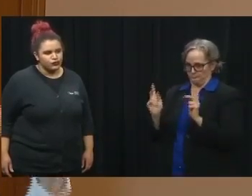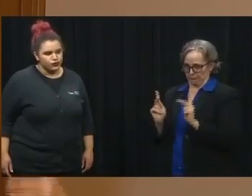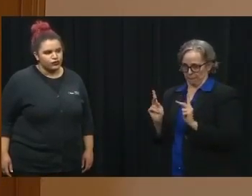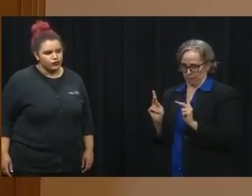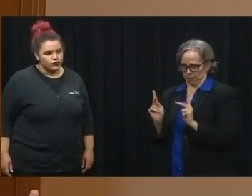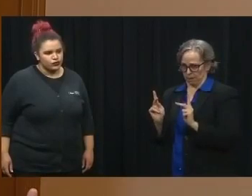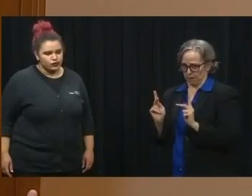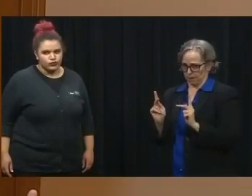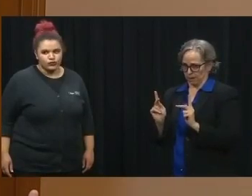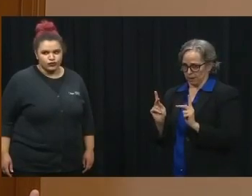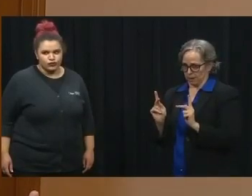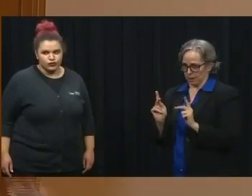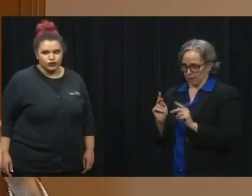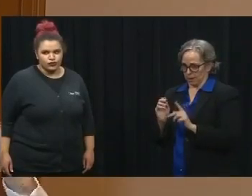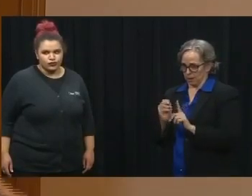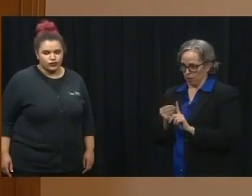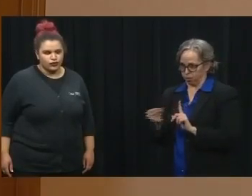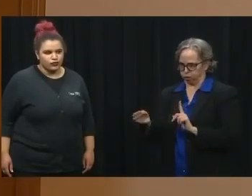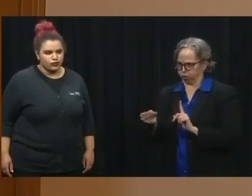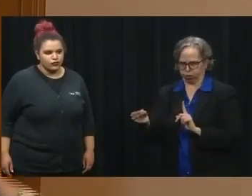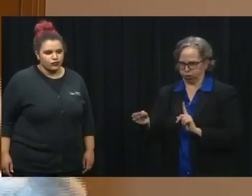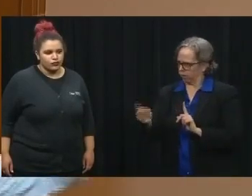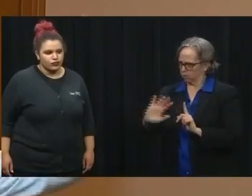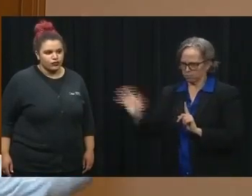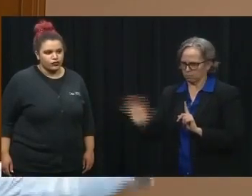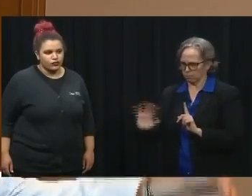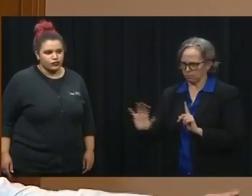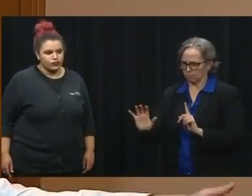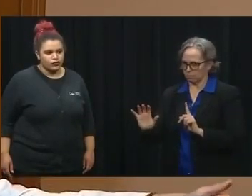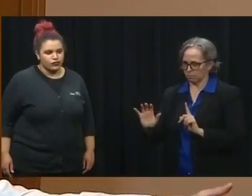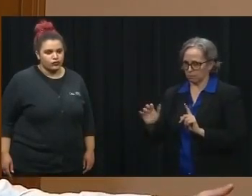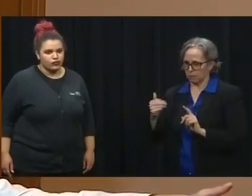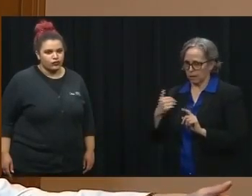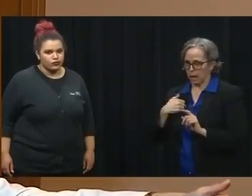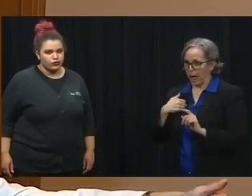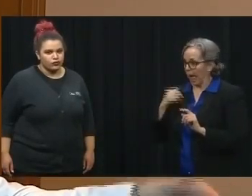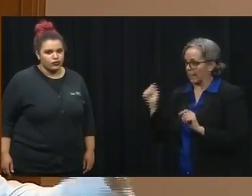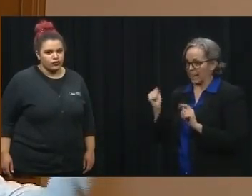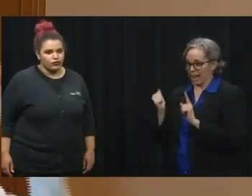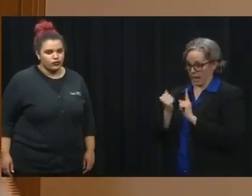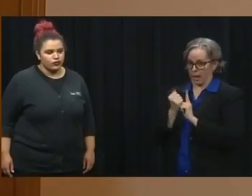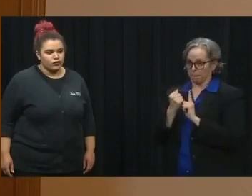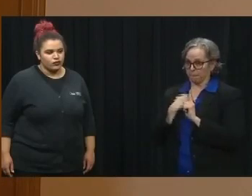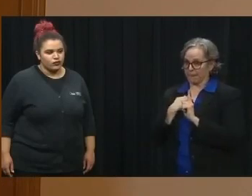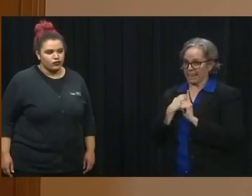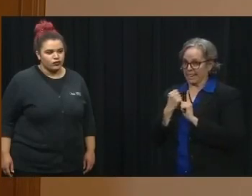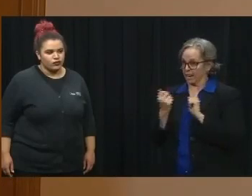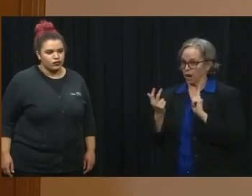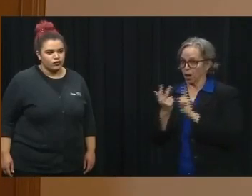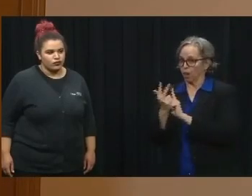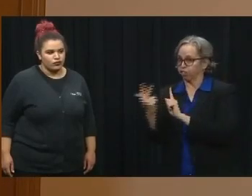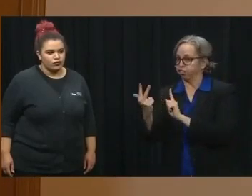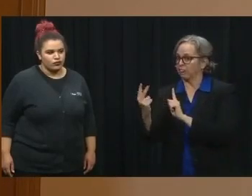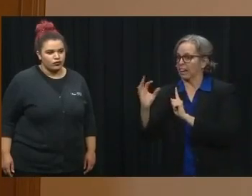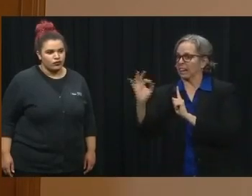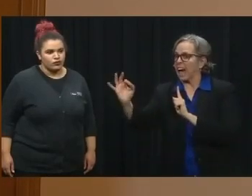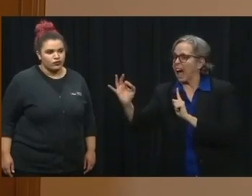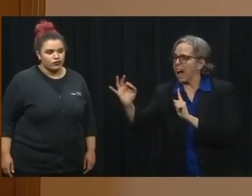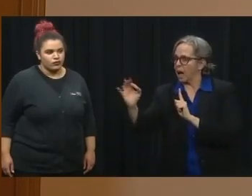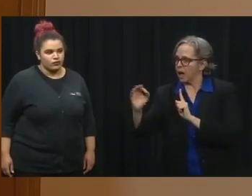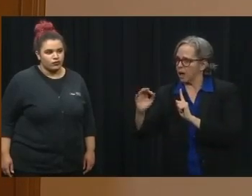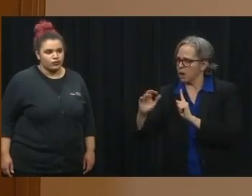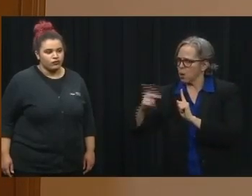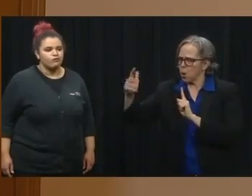infect up to 3 other people. Those 3 people now logarithmically impact 9. All of us that stay out of that pool